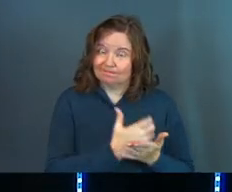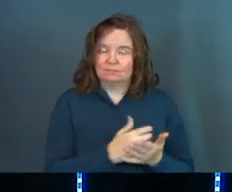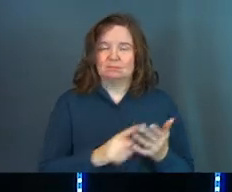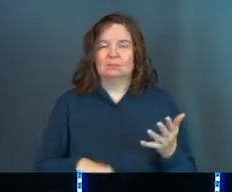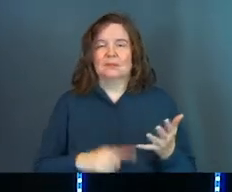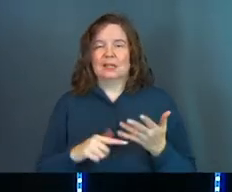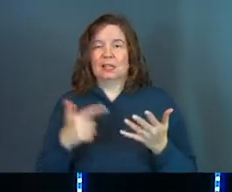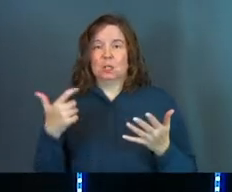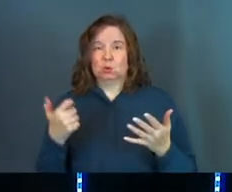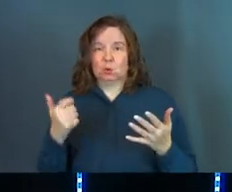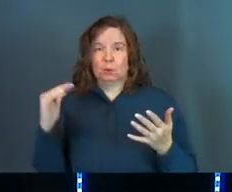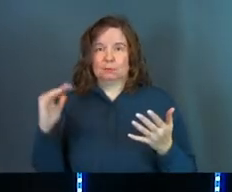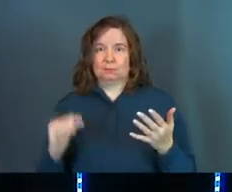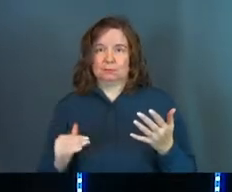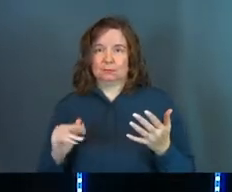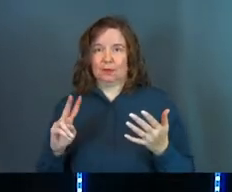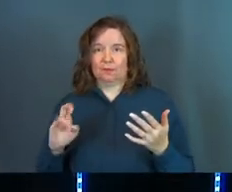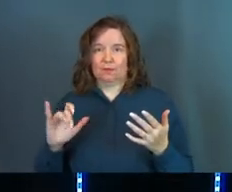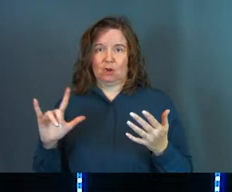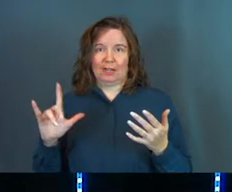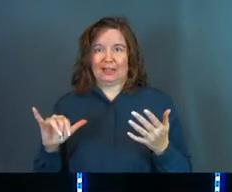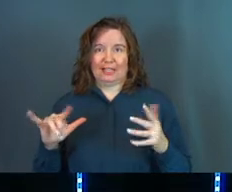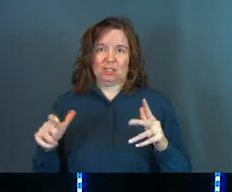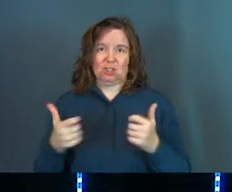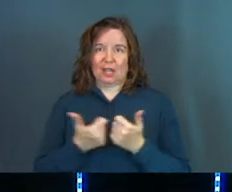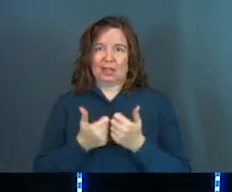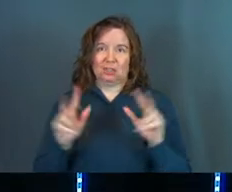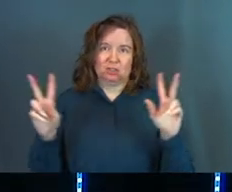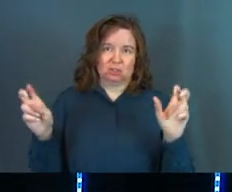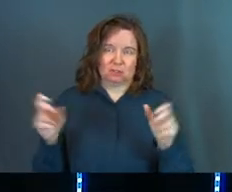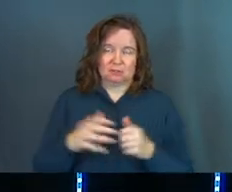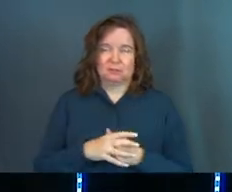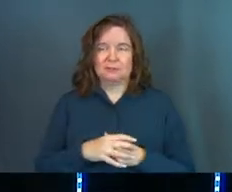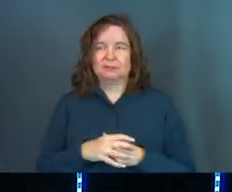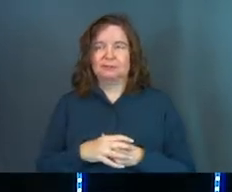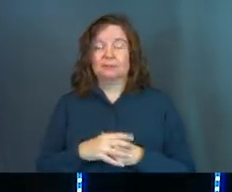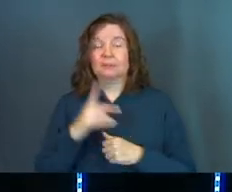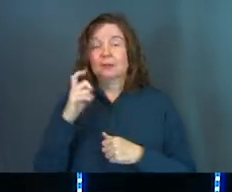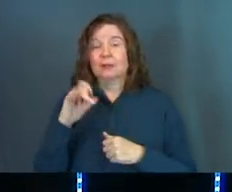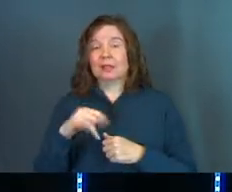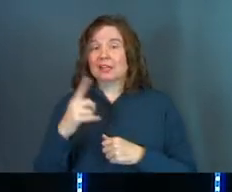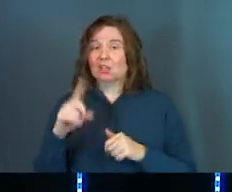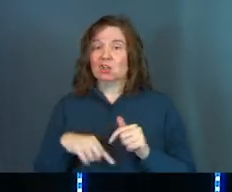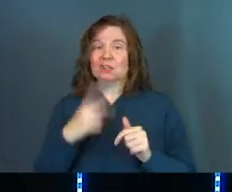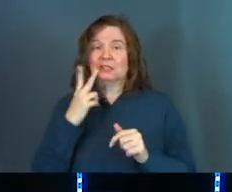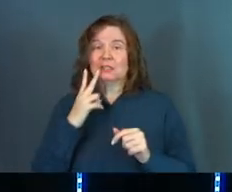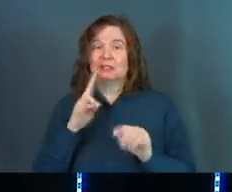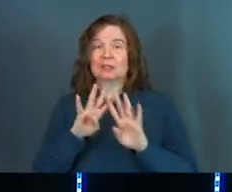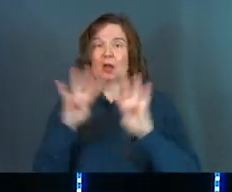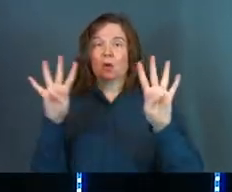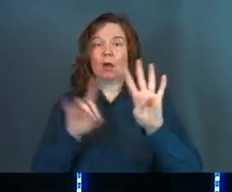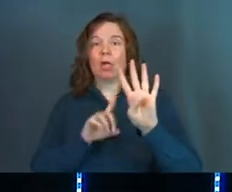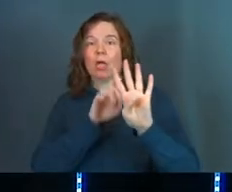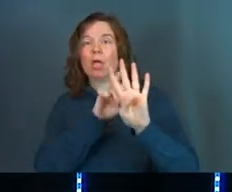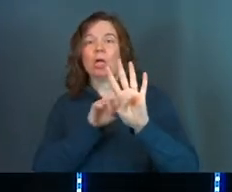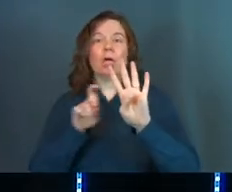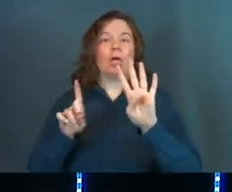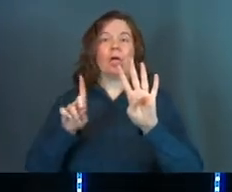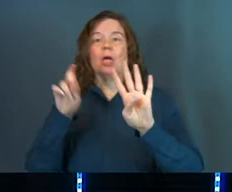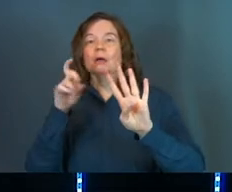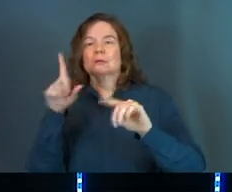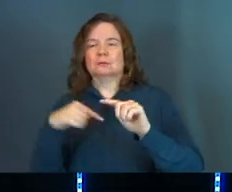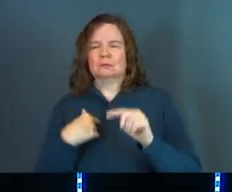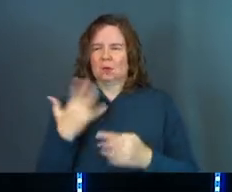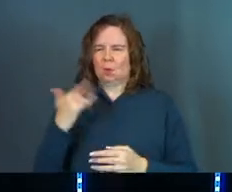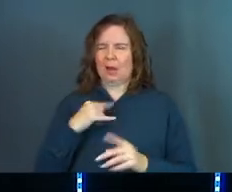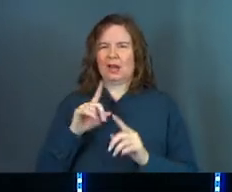Next, he was short and he was vertically challenged. And because of that, he couldn't see Jesus. Just a really quick question.